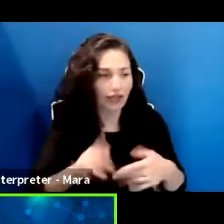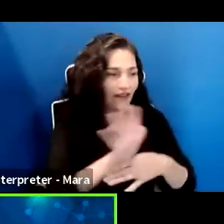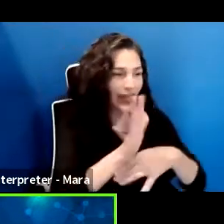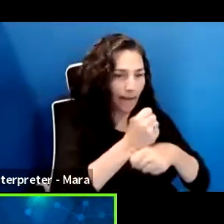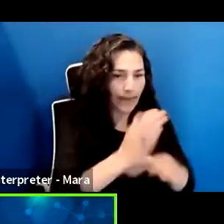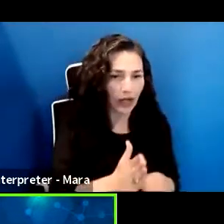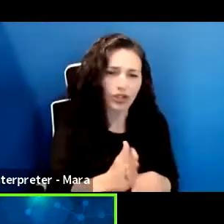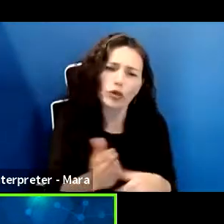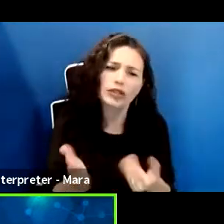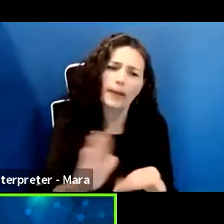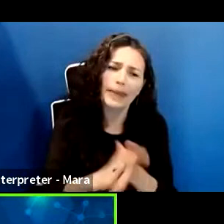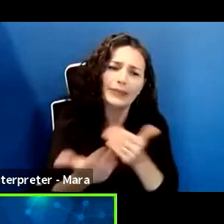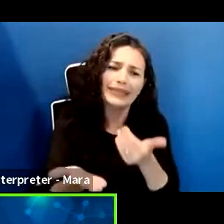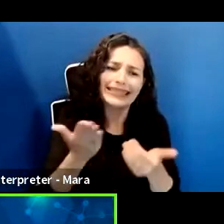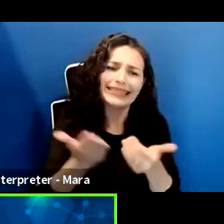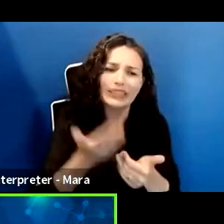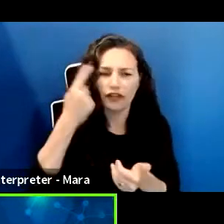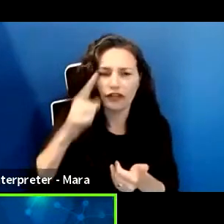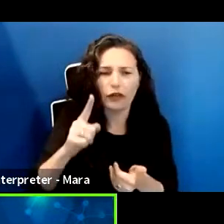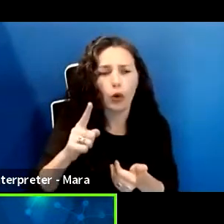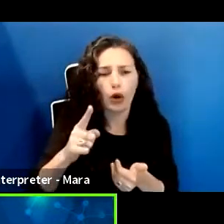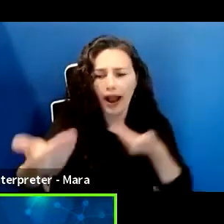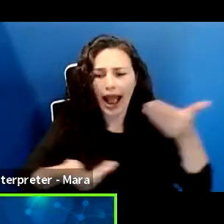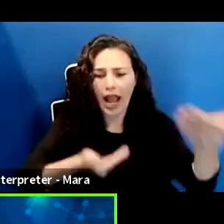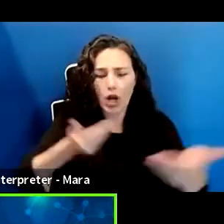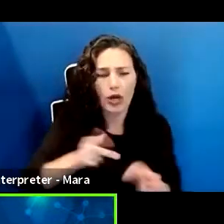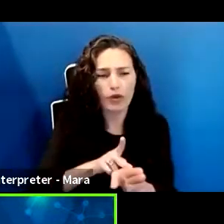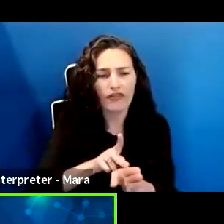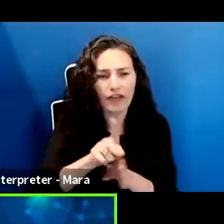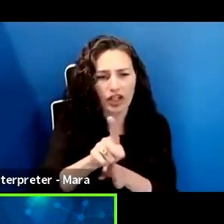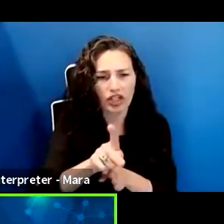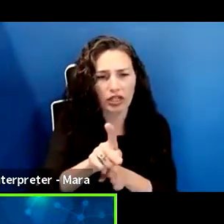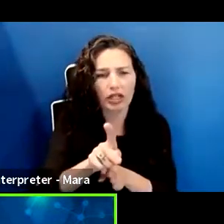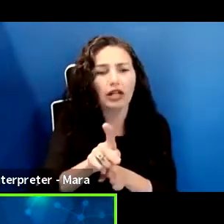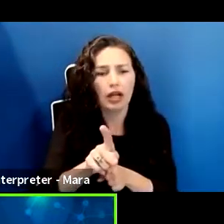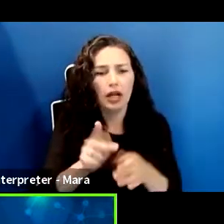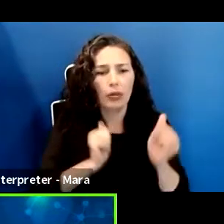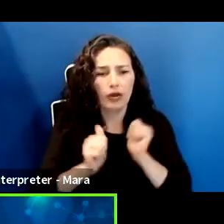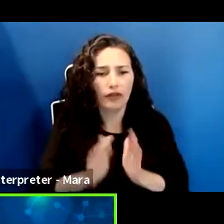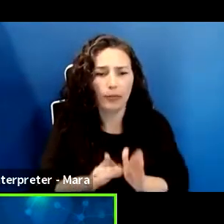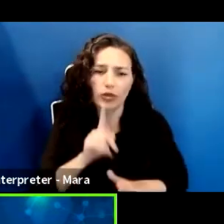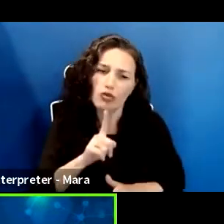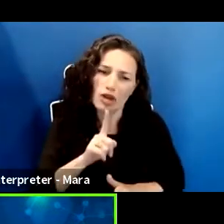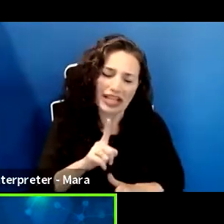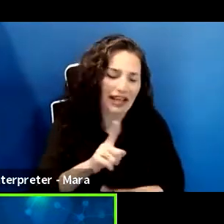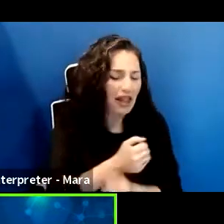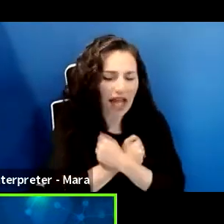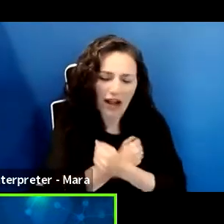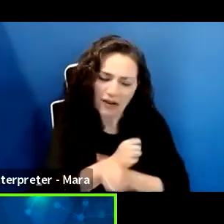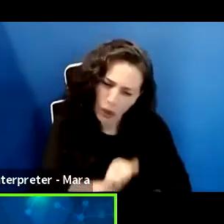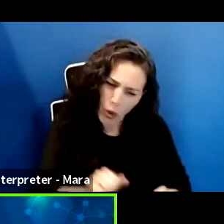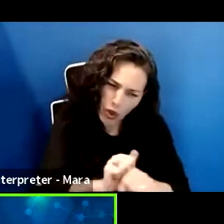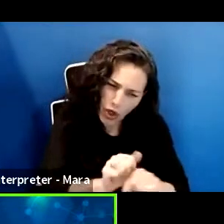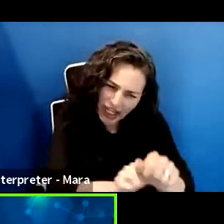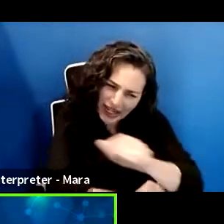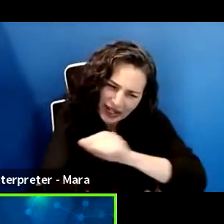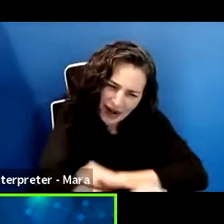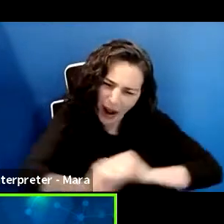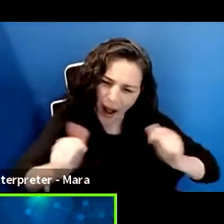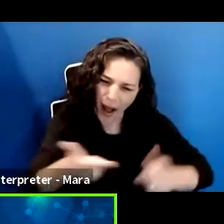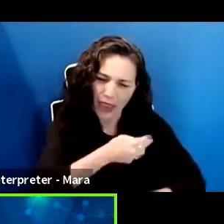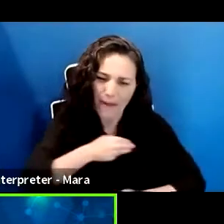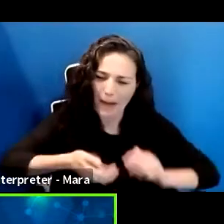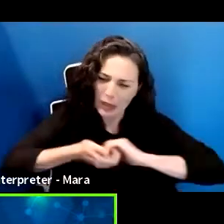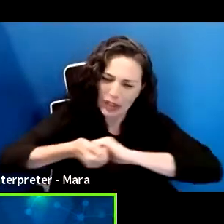easier to hire professional performers. So this was a real labor of love and a real collaboration from the members. As